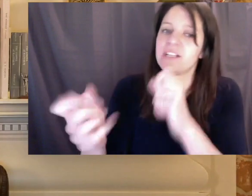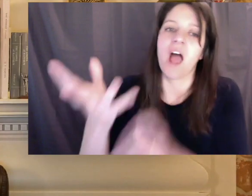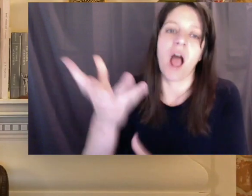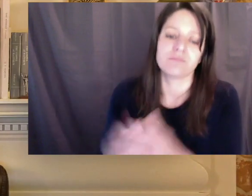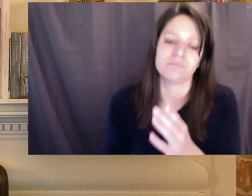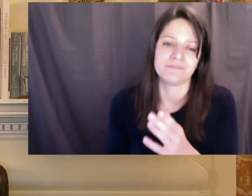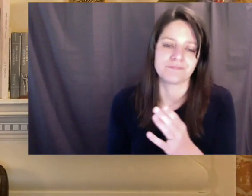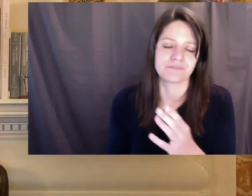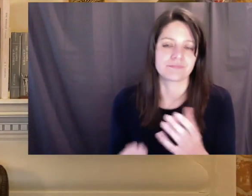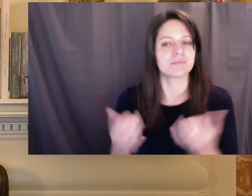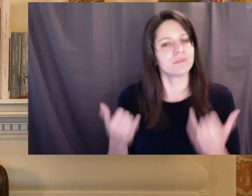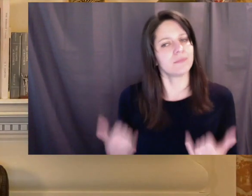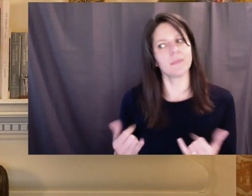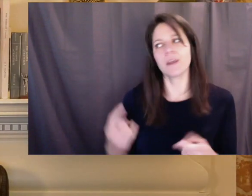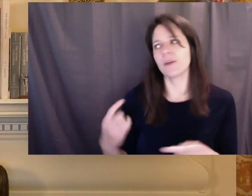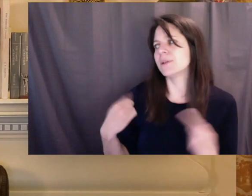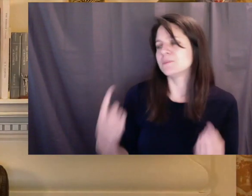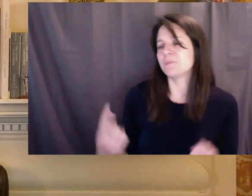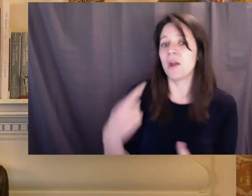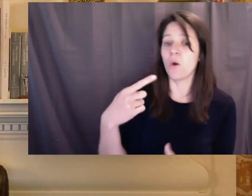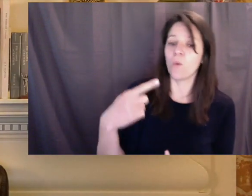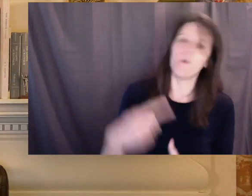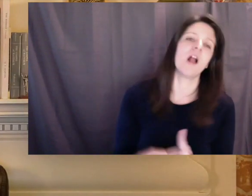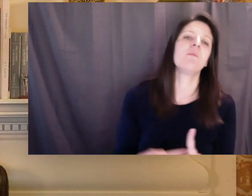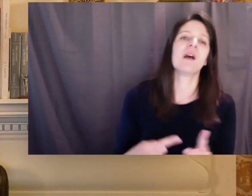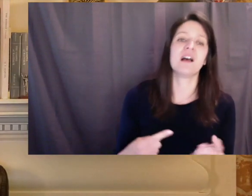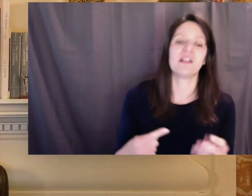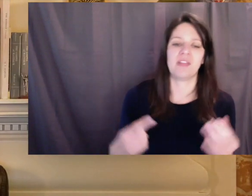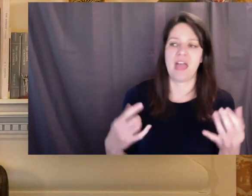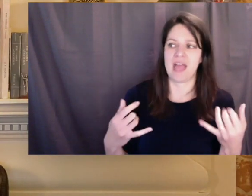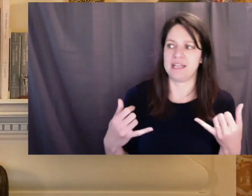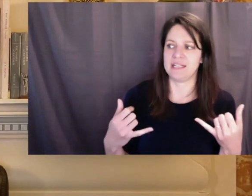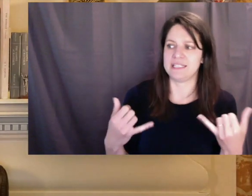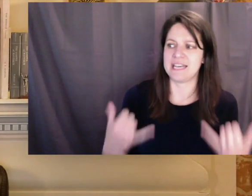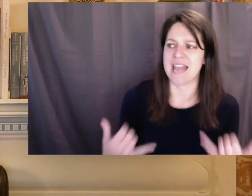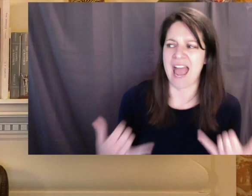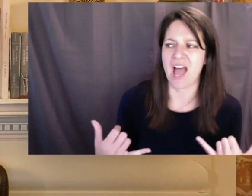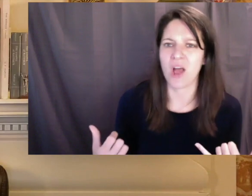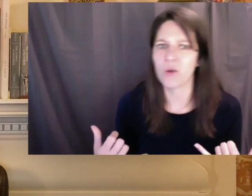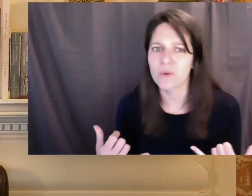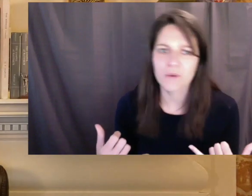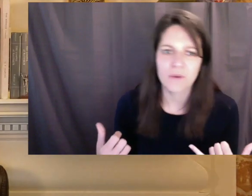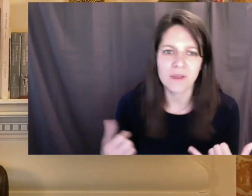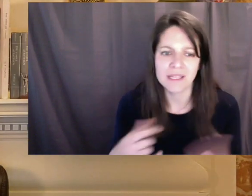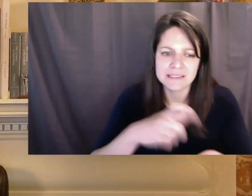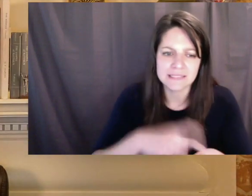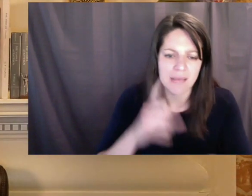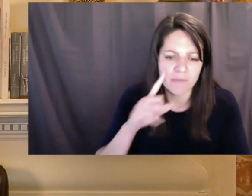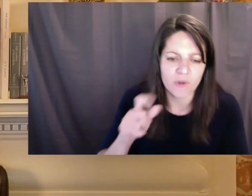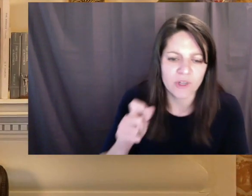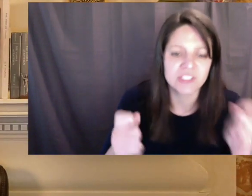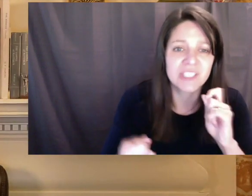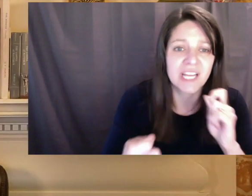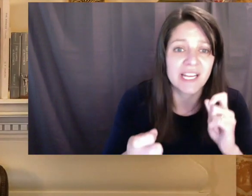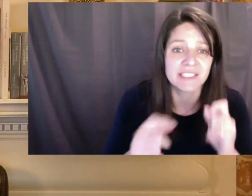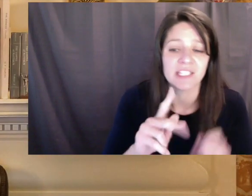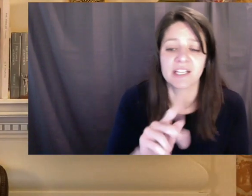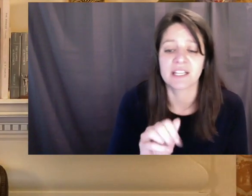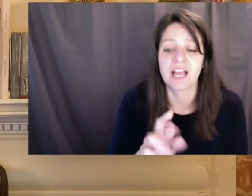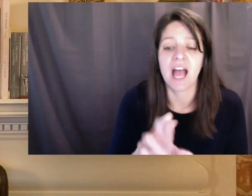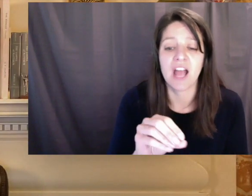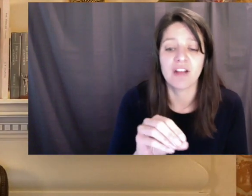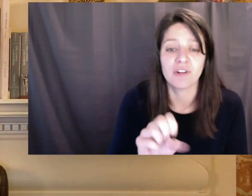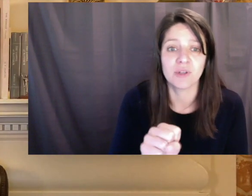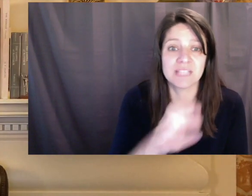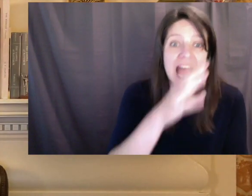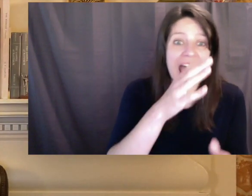went. More than a month has come and gone since the murder of George Floyd. And is this kairos moment also coming